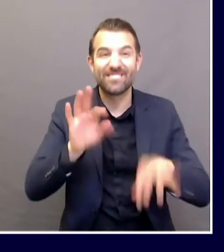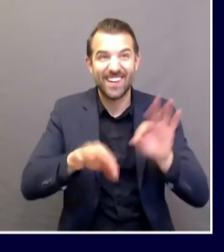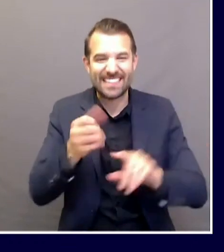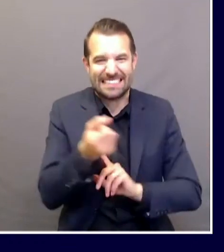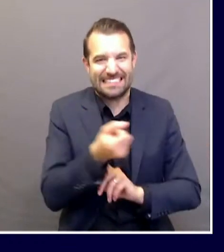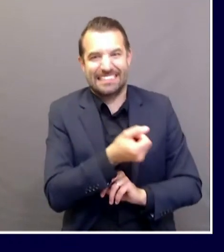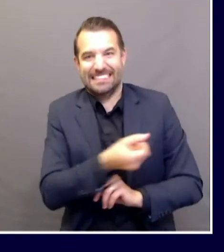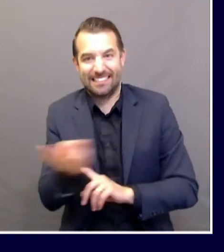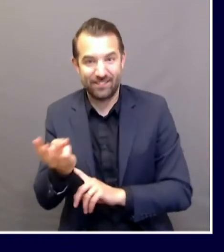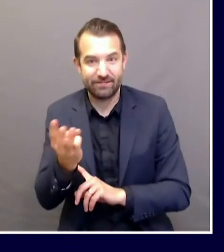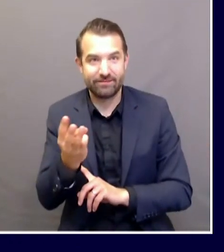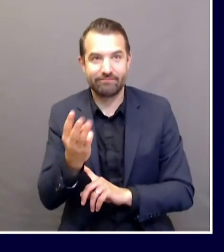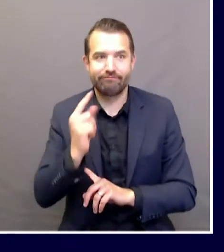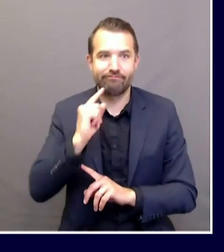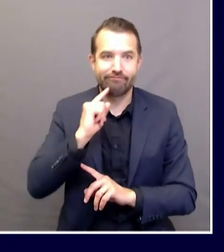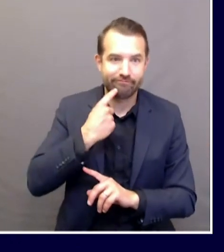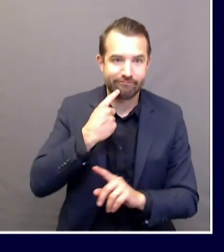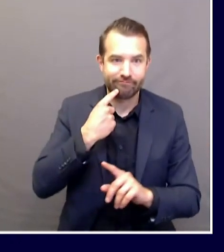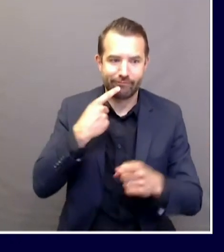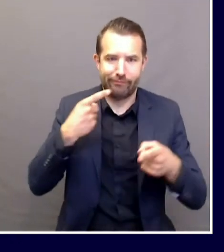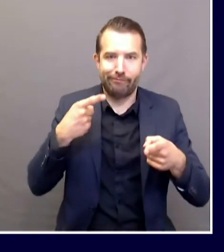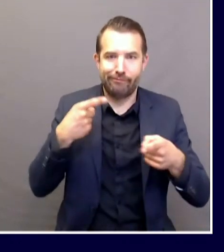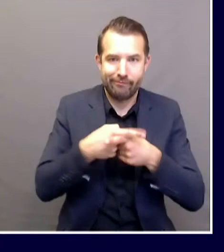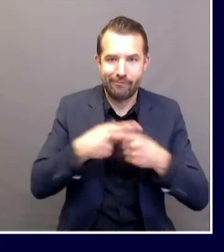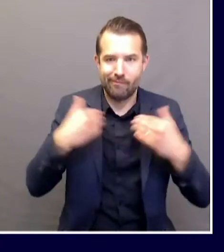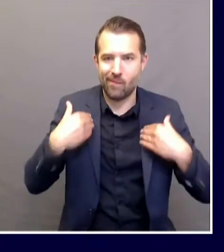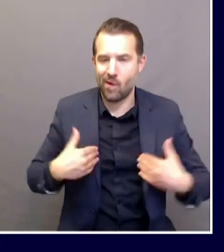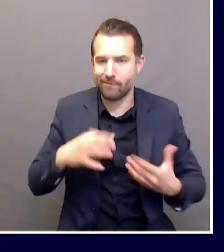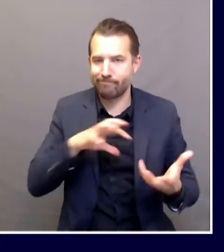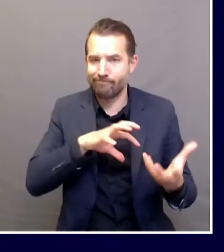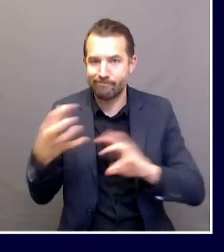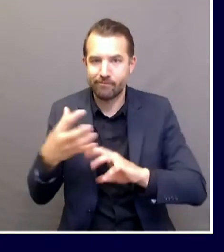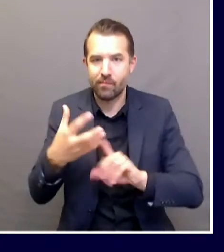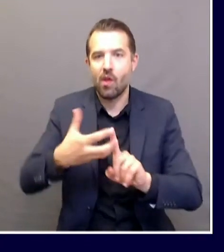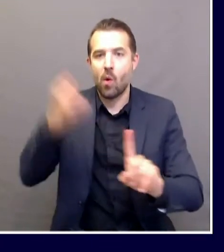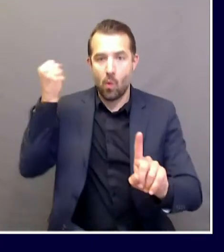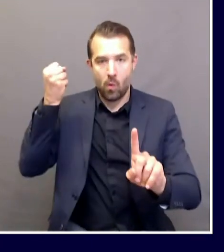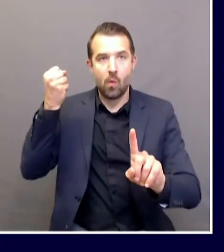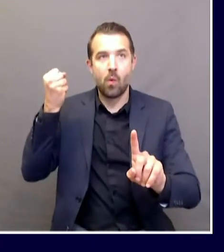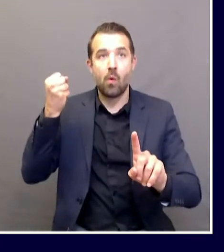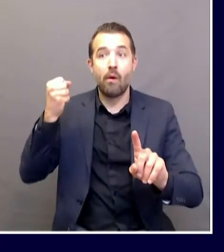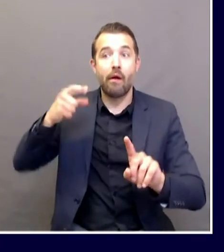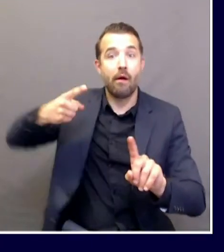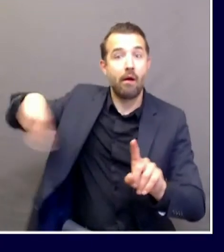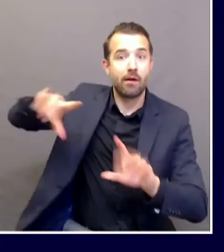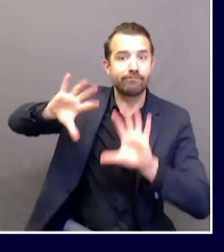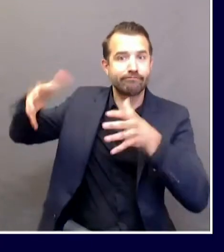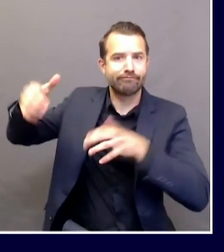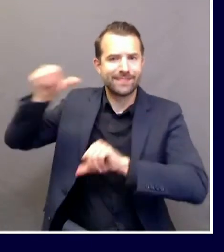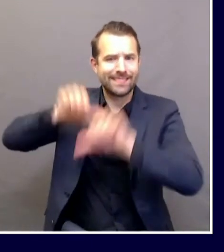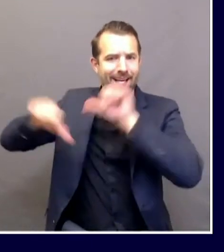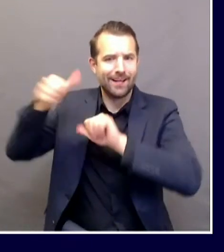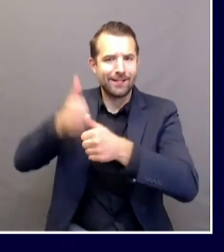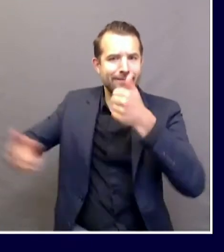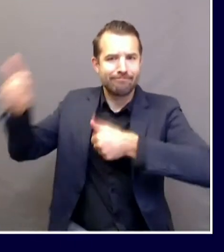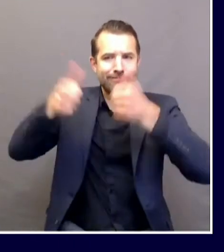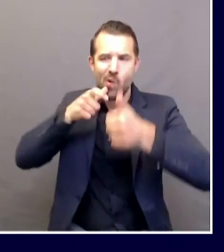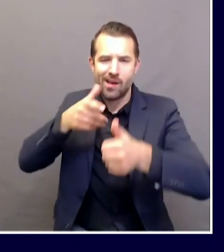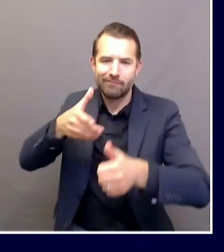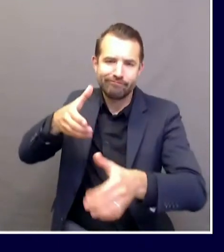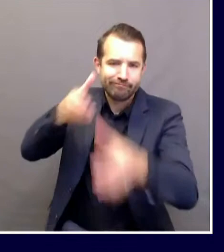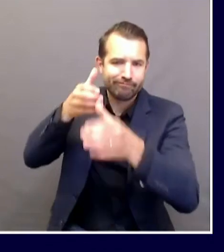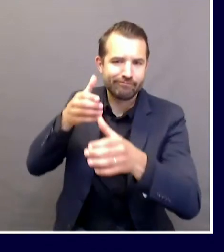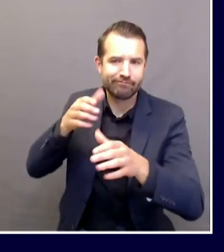safety system. It sees something and it says something. That's what we've got. The other thing that I would note,